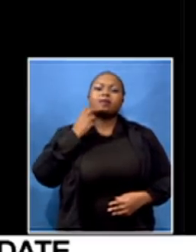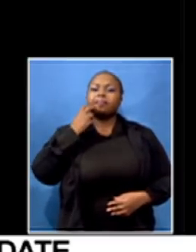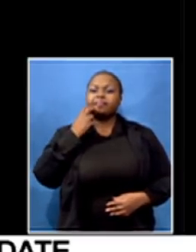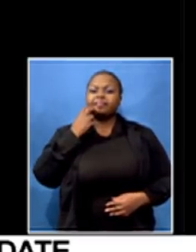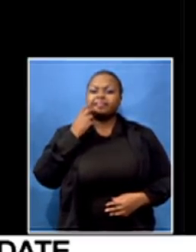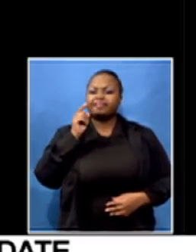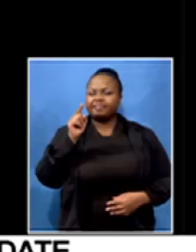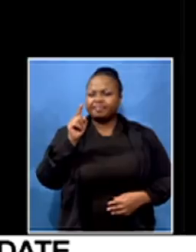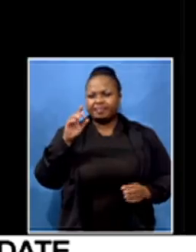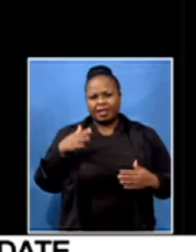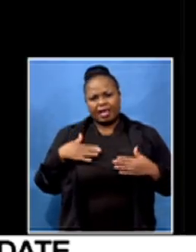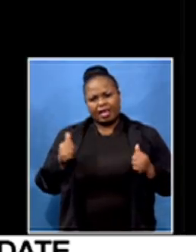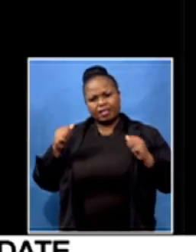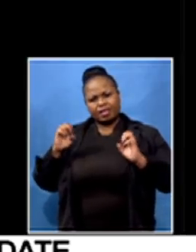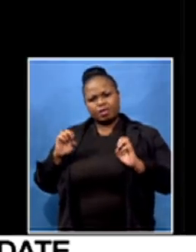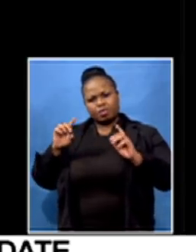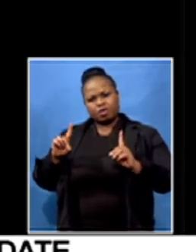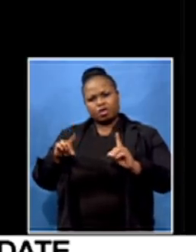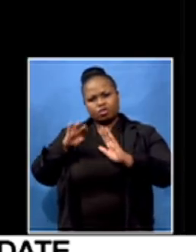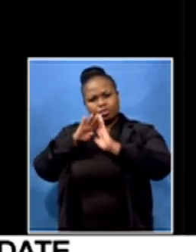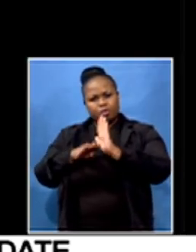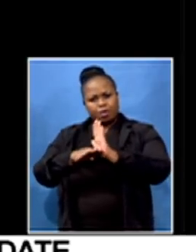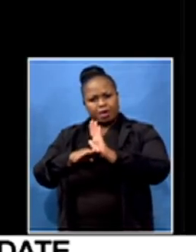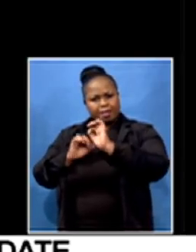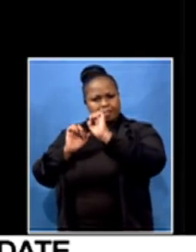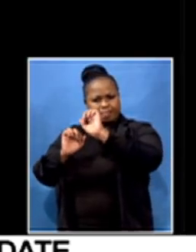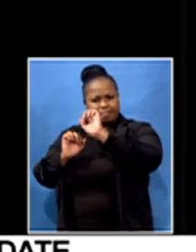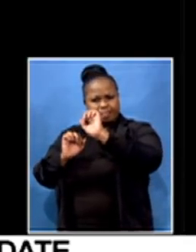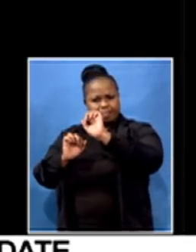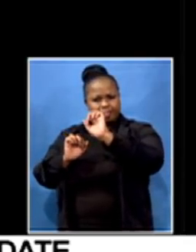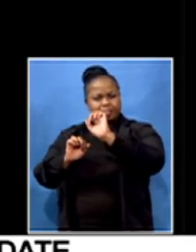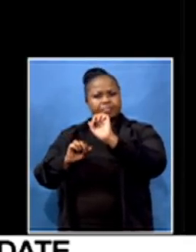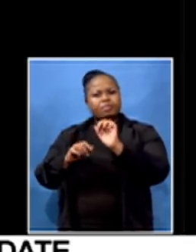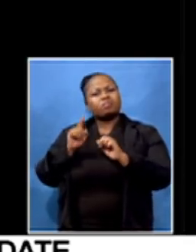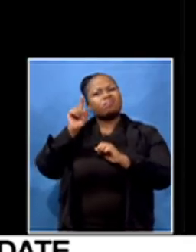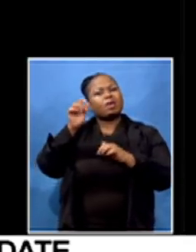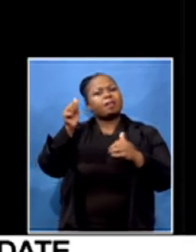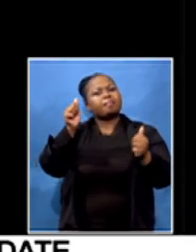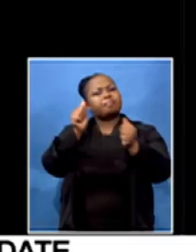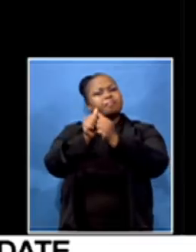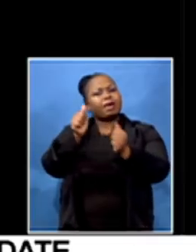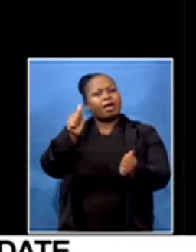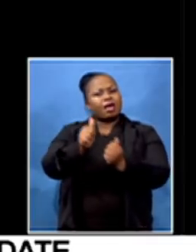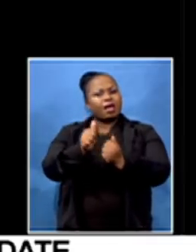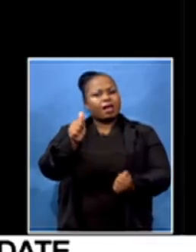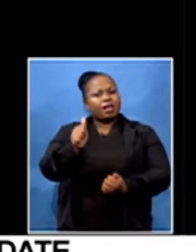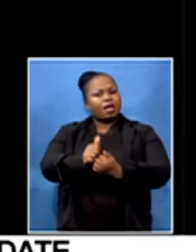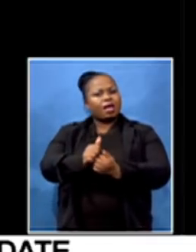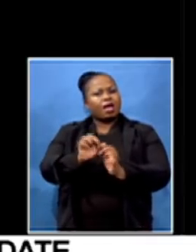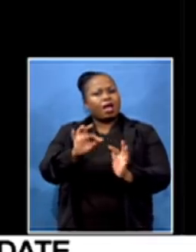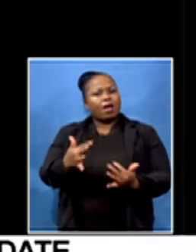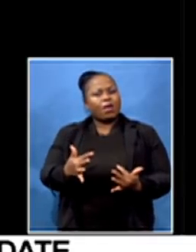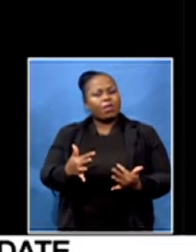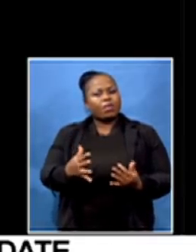health education programs and what their partnership is with the